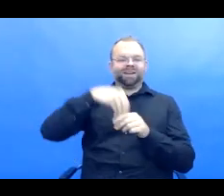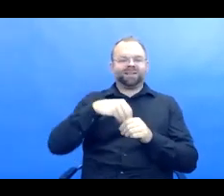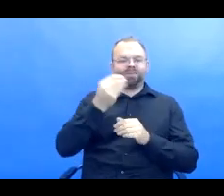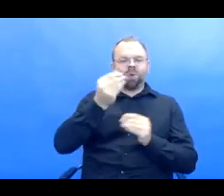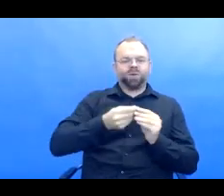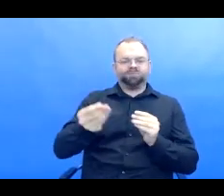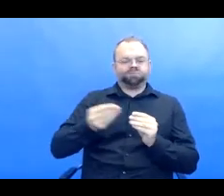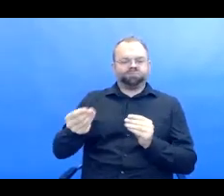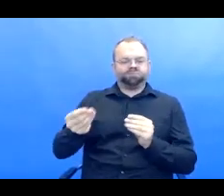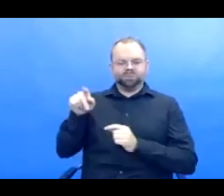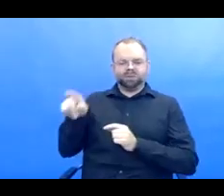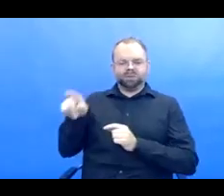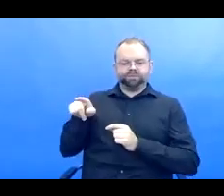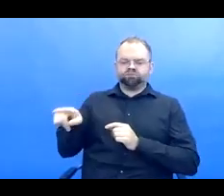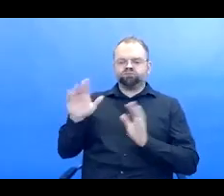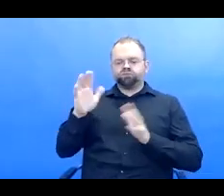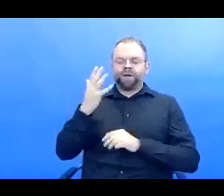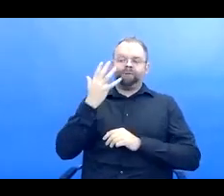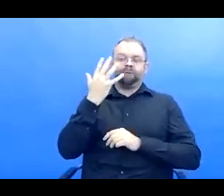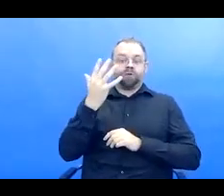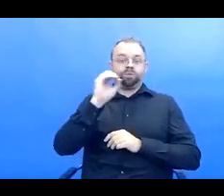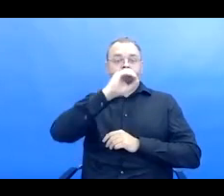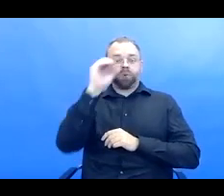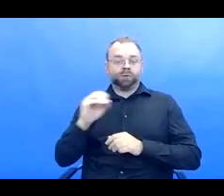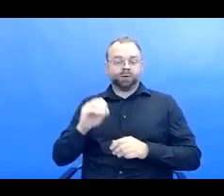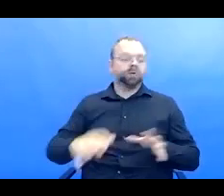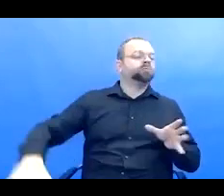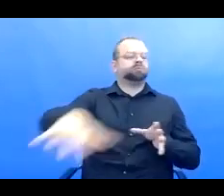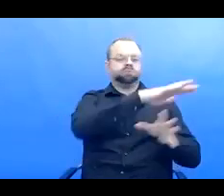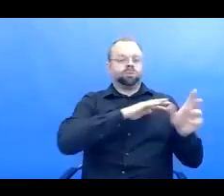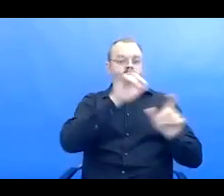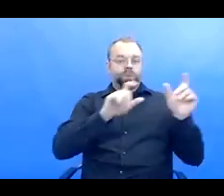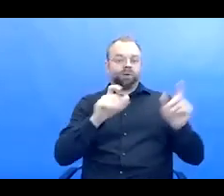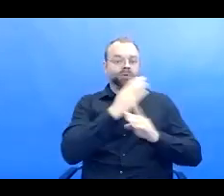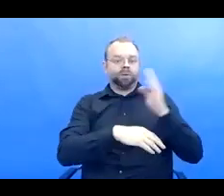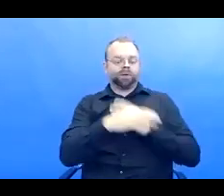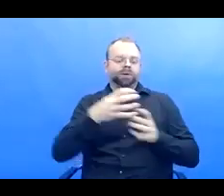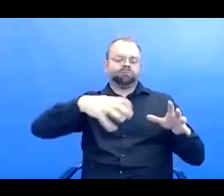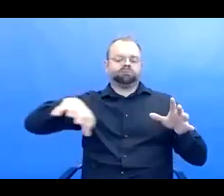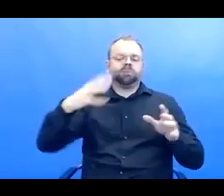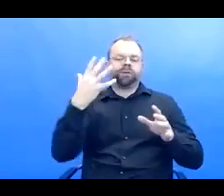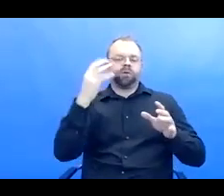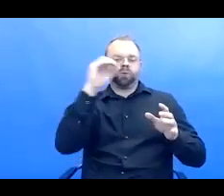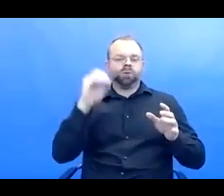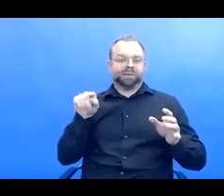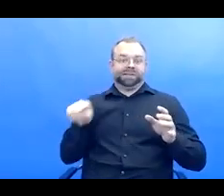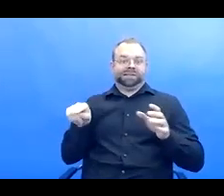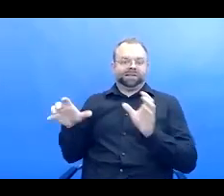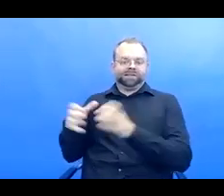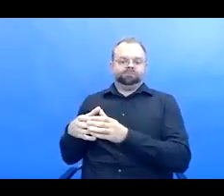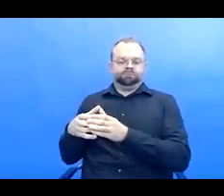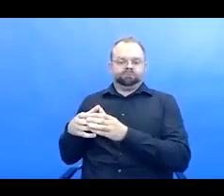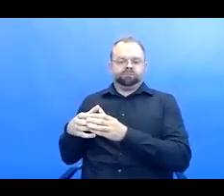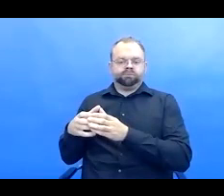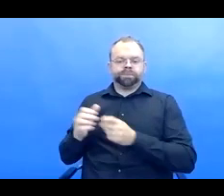people who are benefiting from it and also the amount of money that people are getting per month.